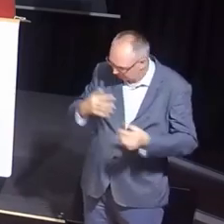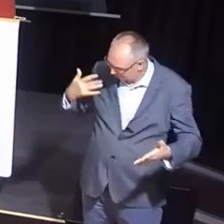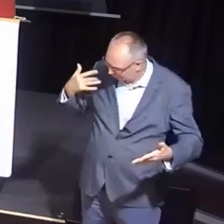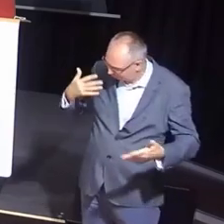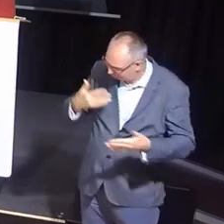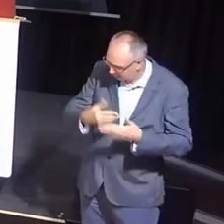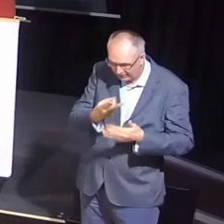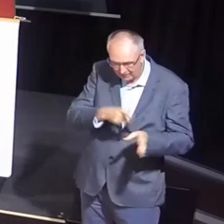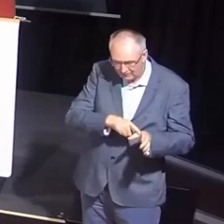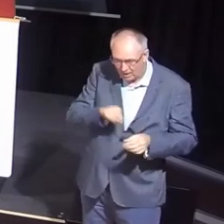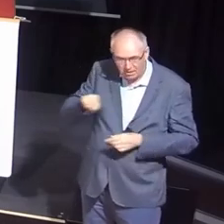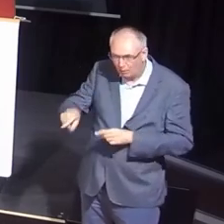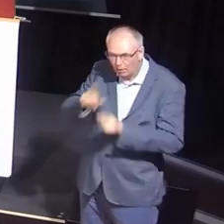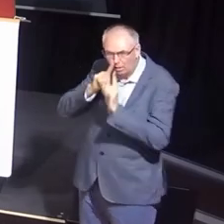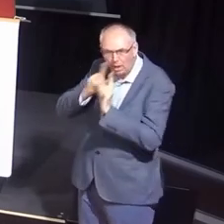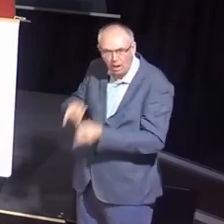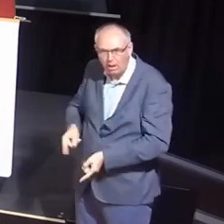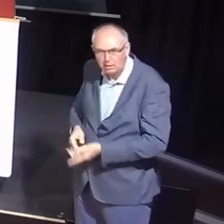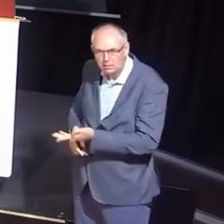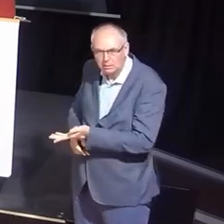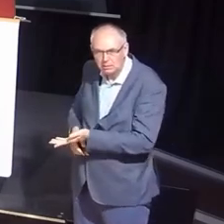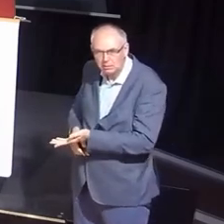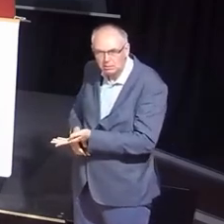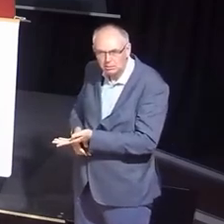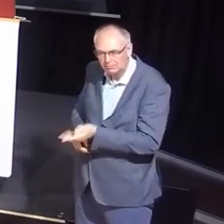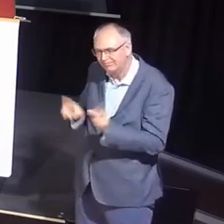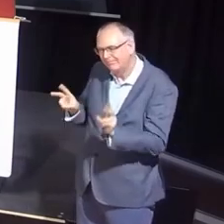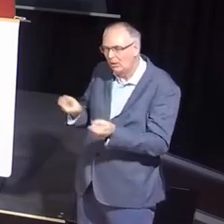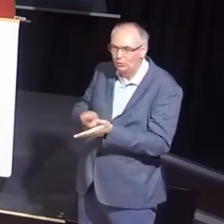couldn't play it, even on, like, normal, because there's no such thing as normal.